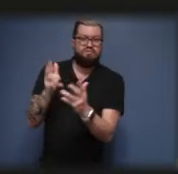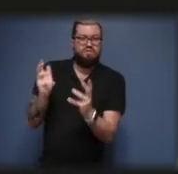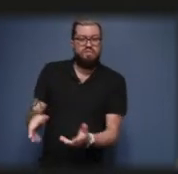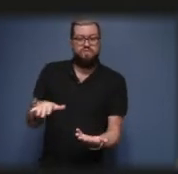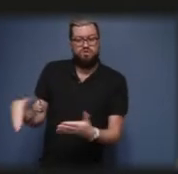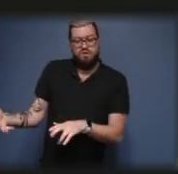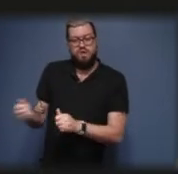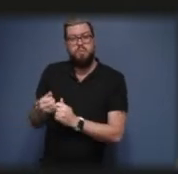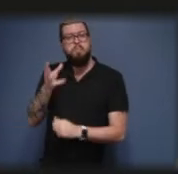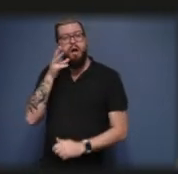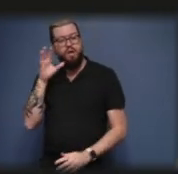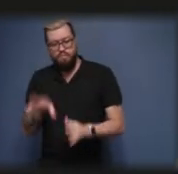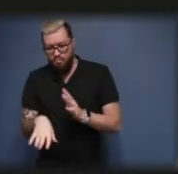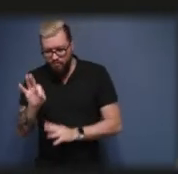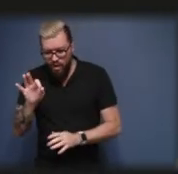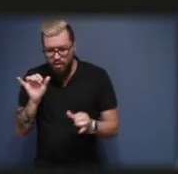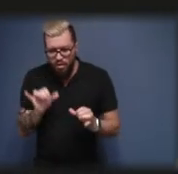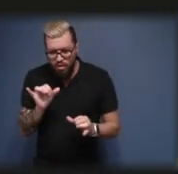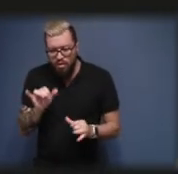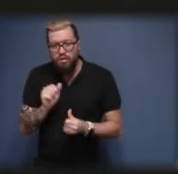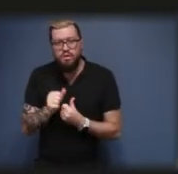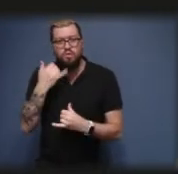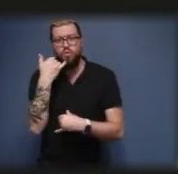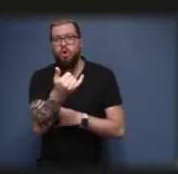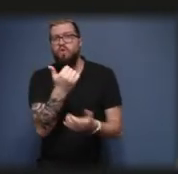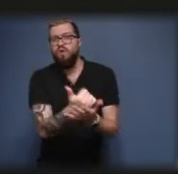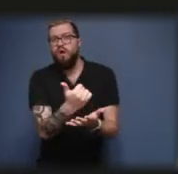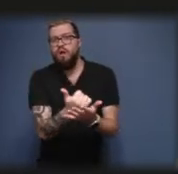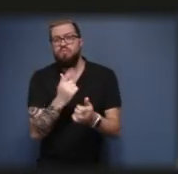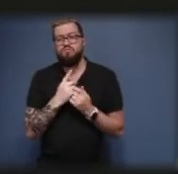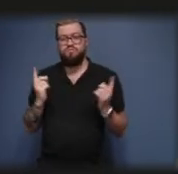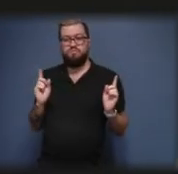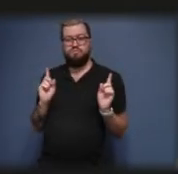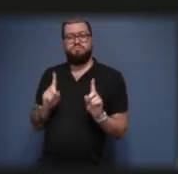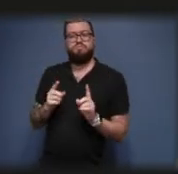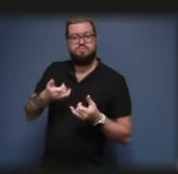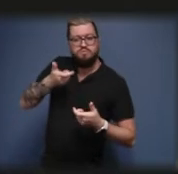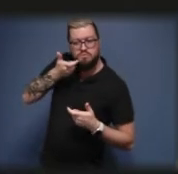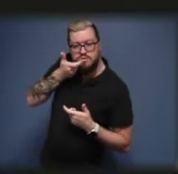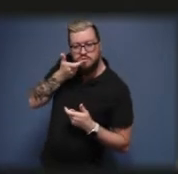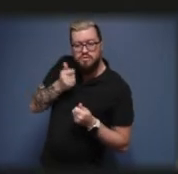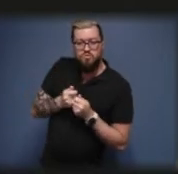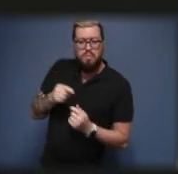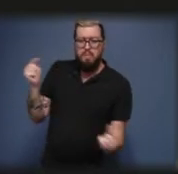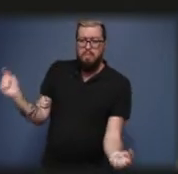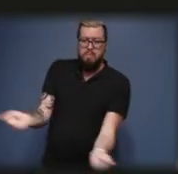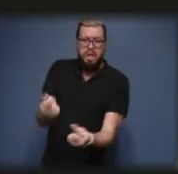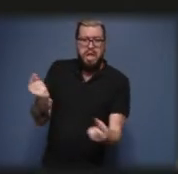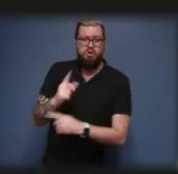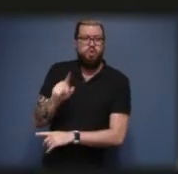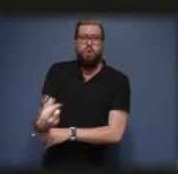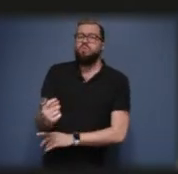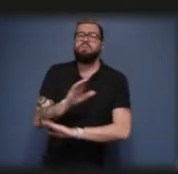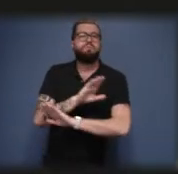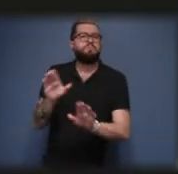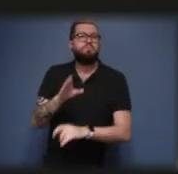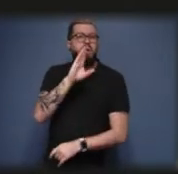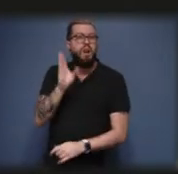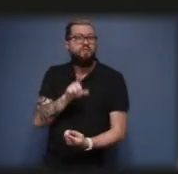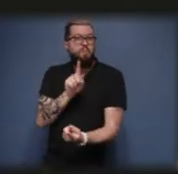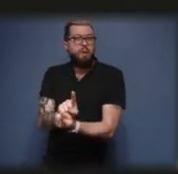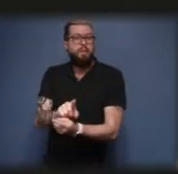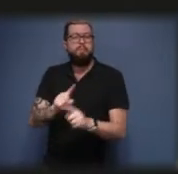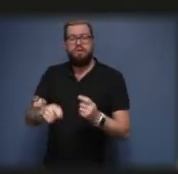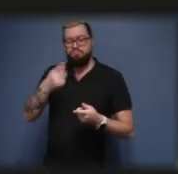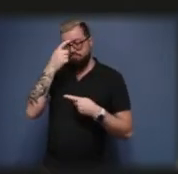found you and called me for help. We were there with you. In your excruciating pain, you were never alone. I never met you, but I will